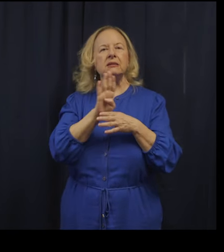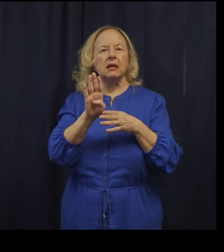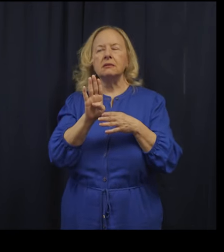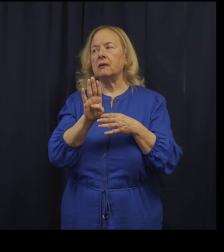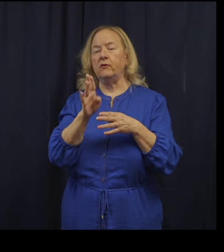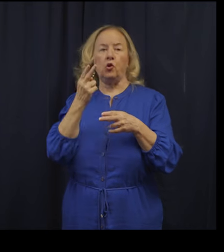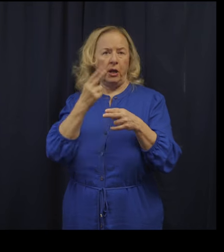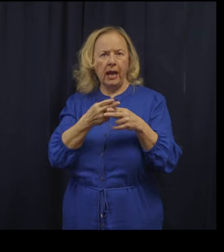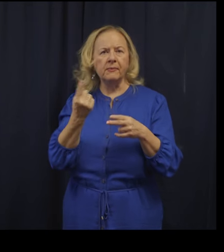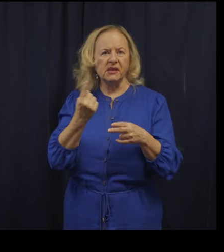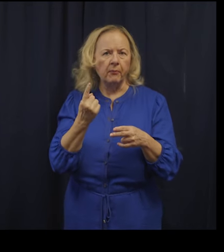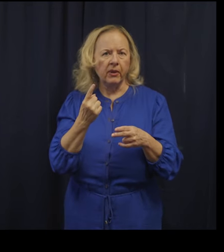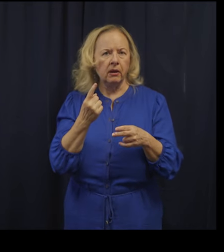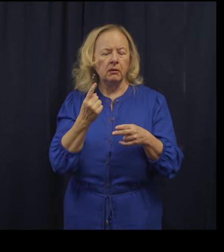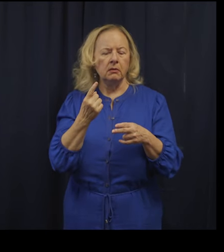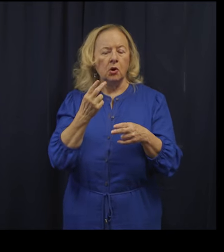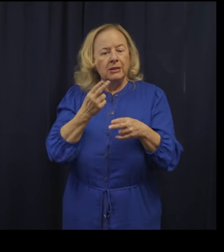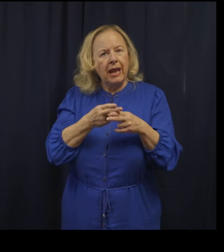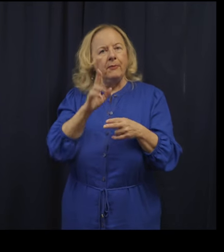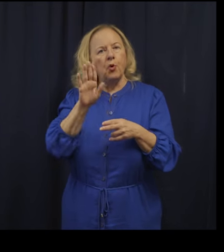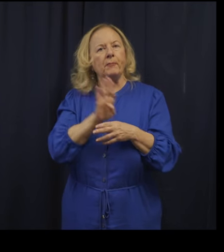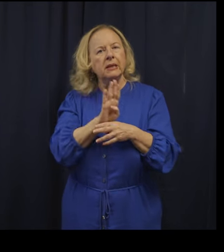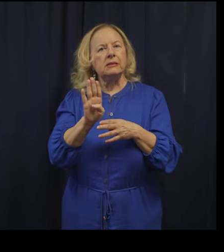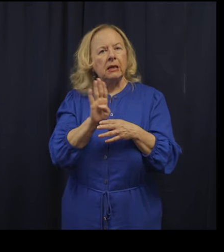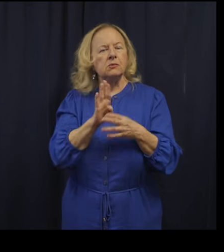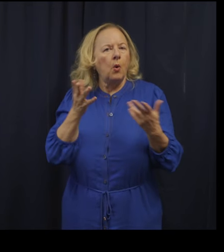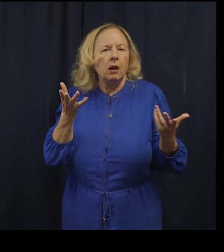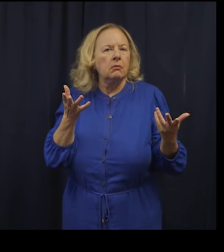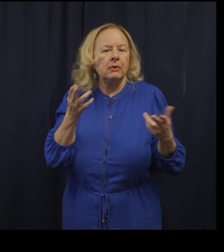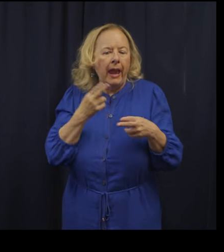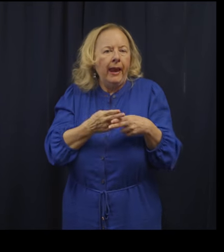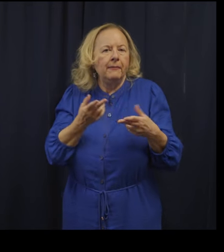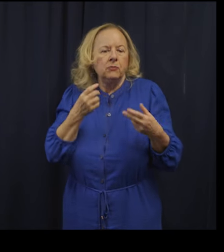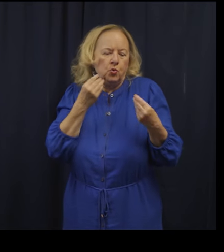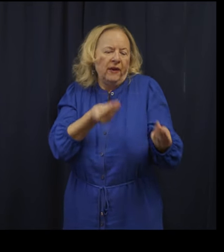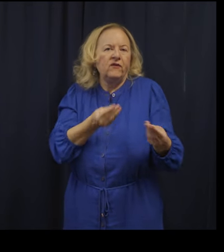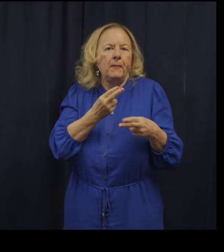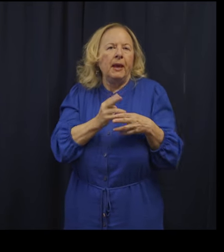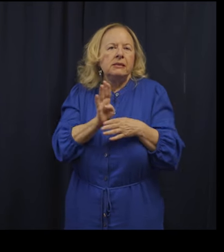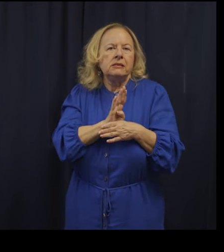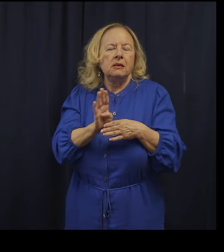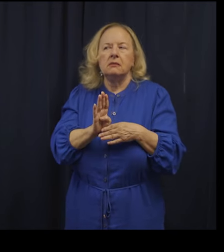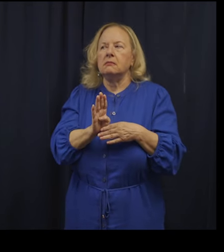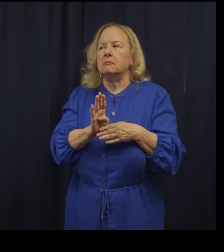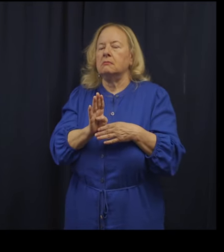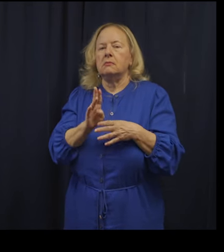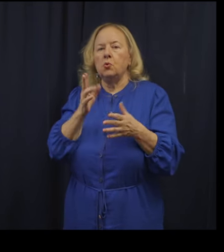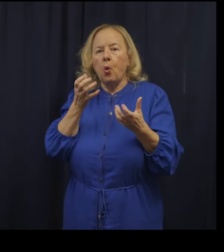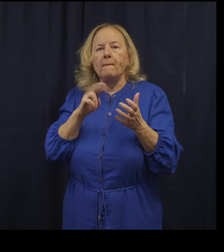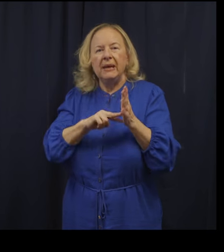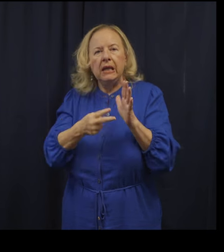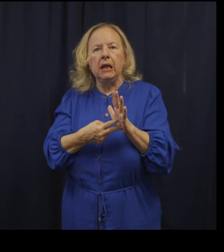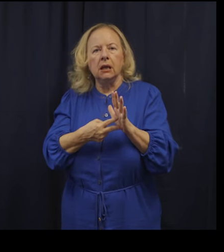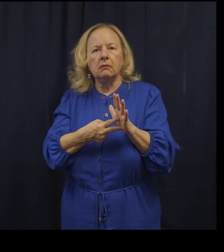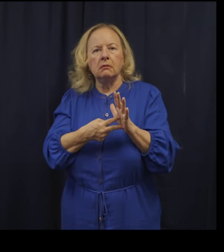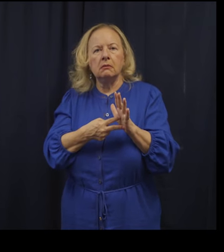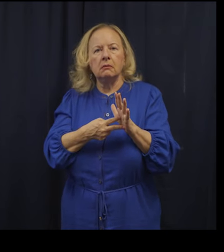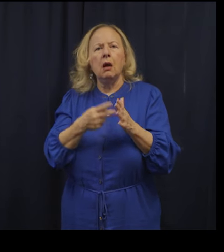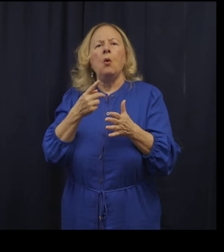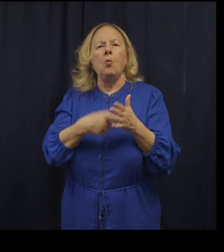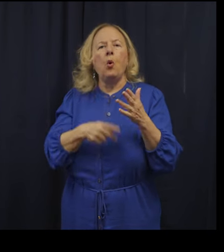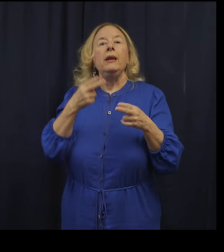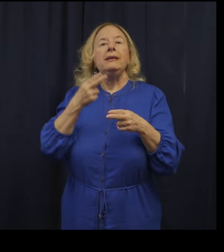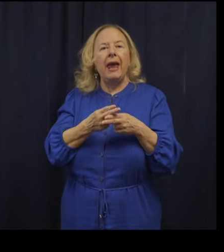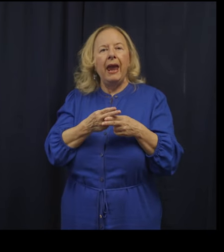business. I mean, if you're going to name something, like you're going to name your business, what name would you give your business? You want it to have meaning, right? What